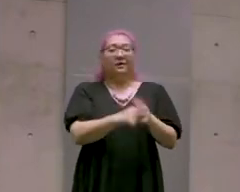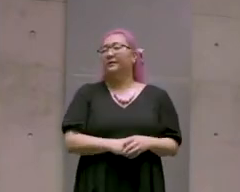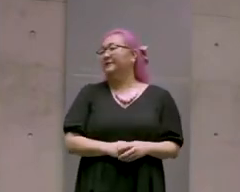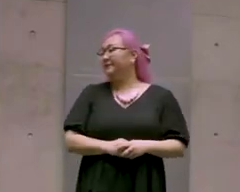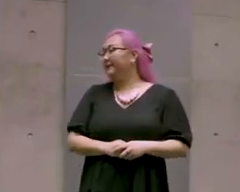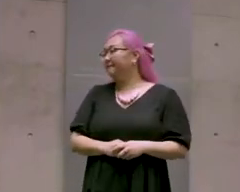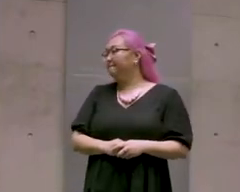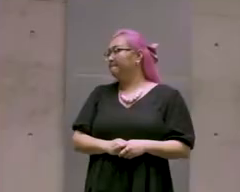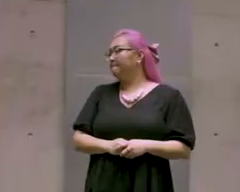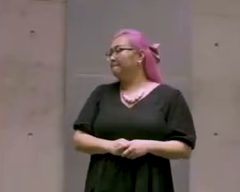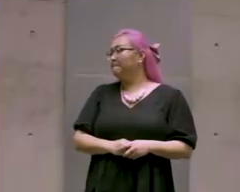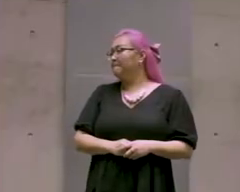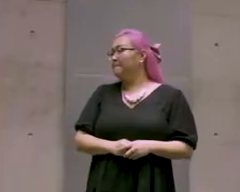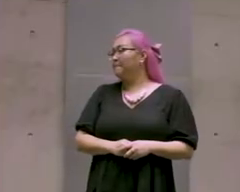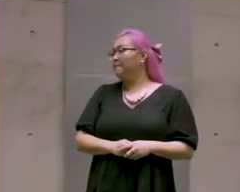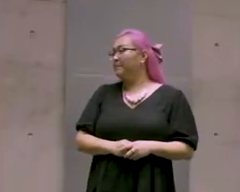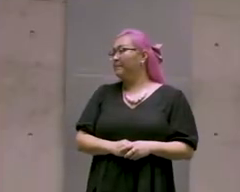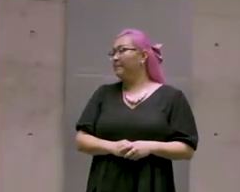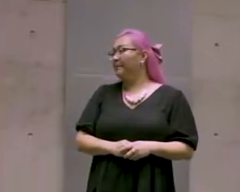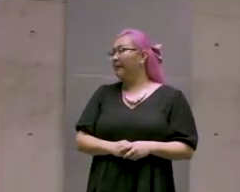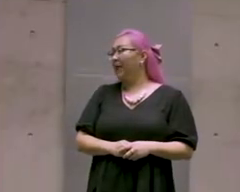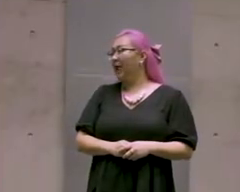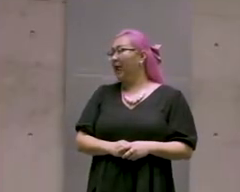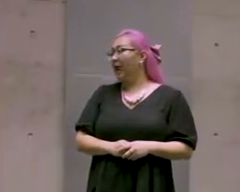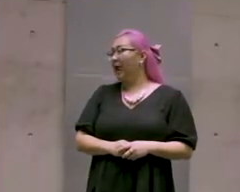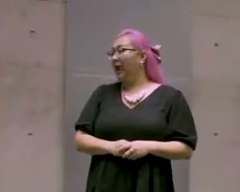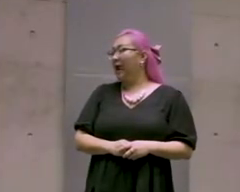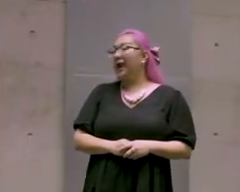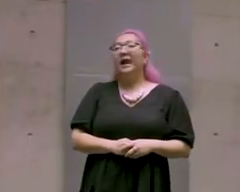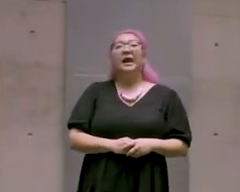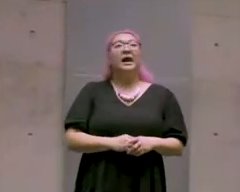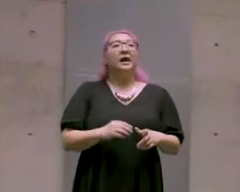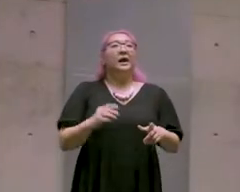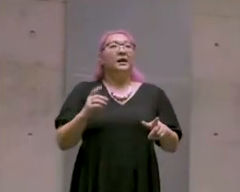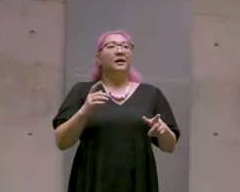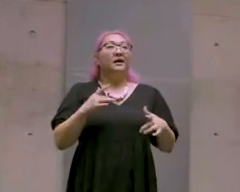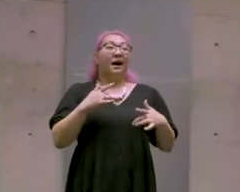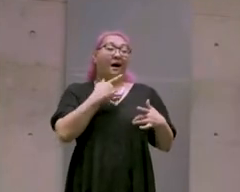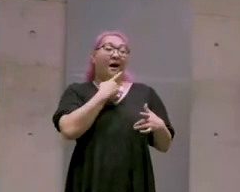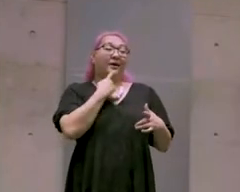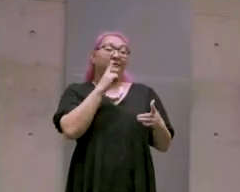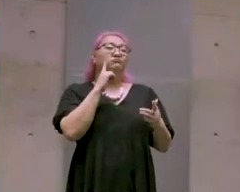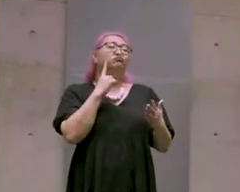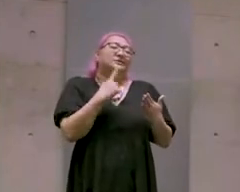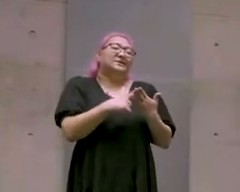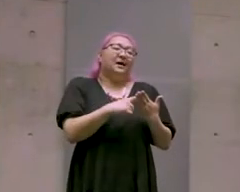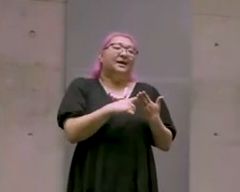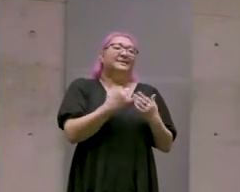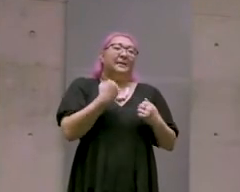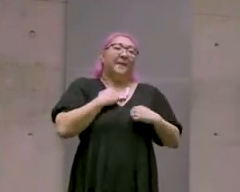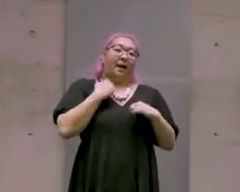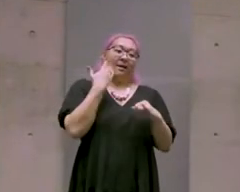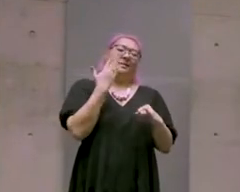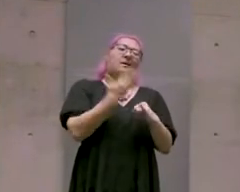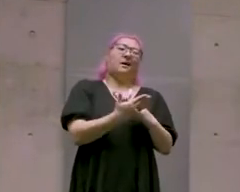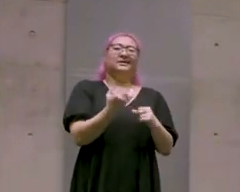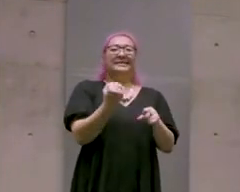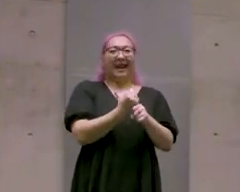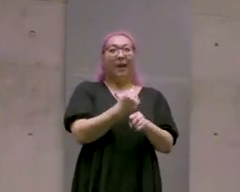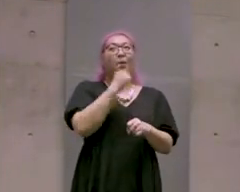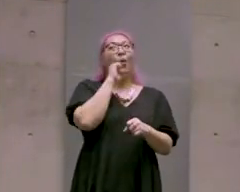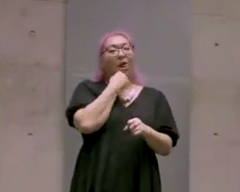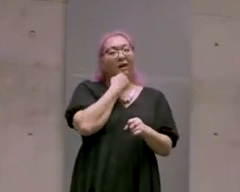way? I've said I want it to be my last game is going to be Thomas Was Alone 2. I've actually, there's a longer answer to that, which is I want my last game to be Thomas Was Alone